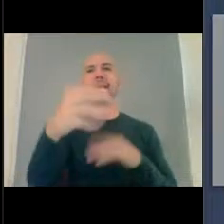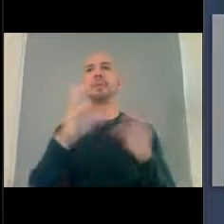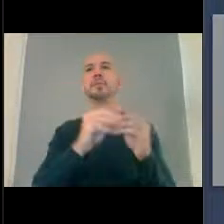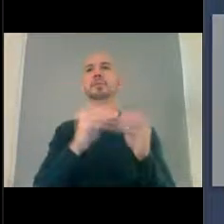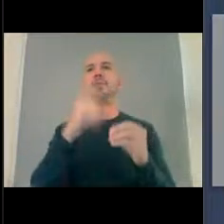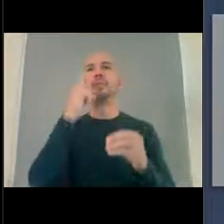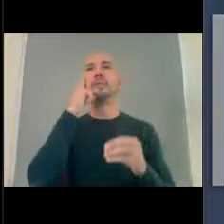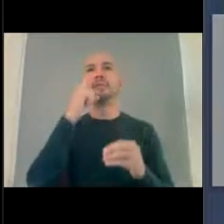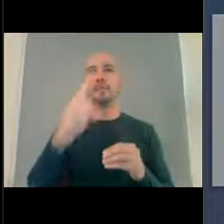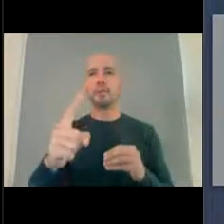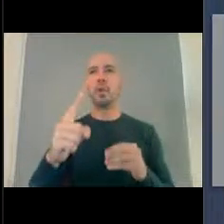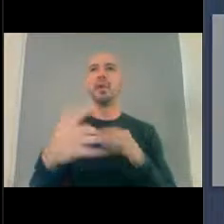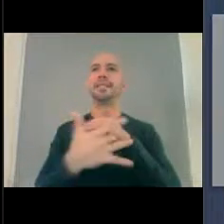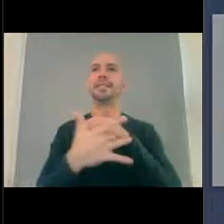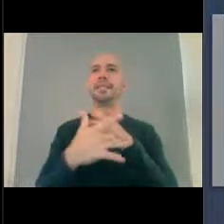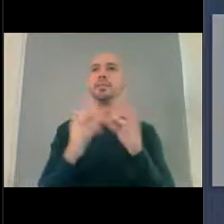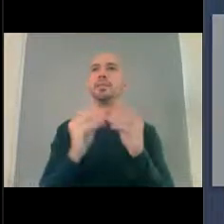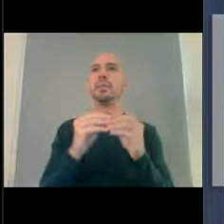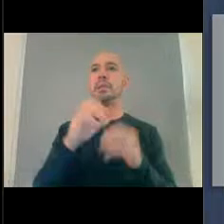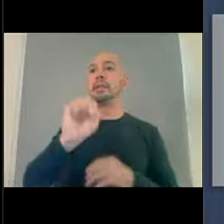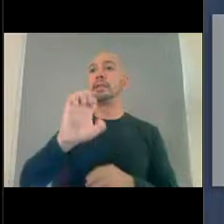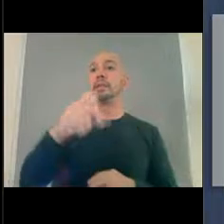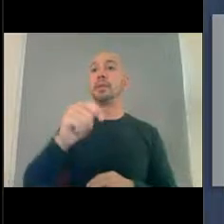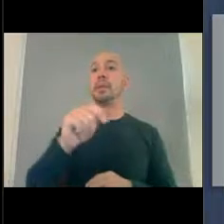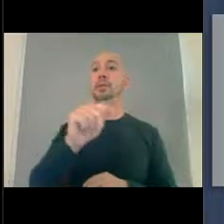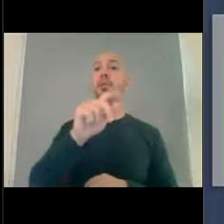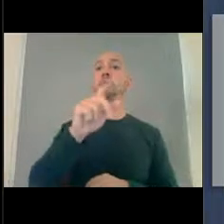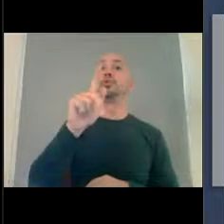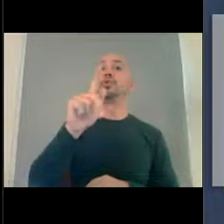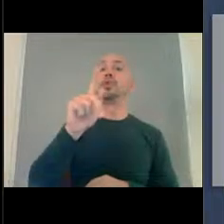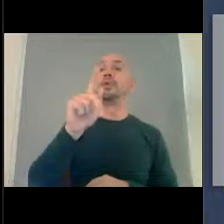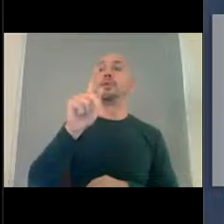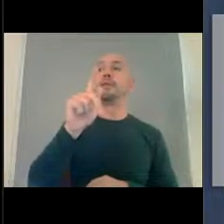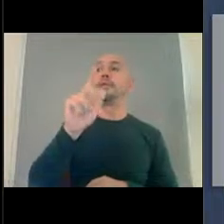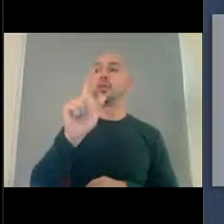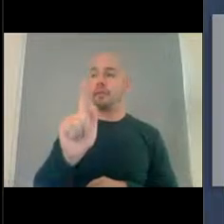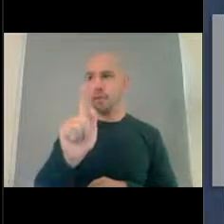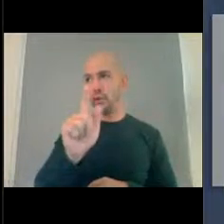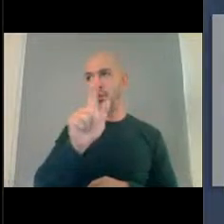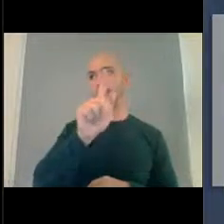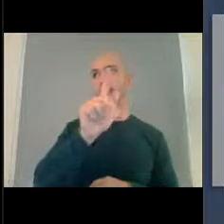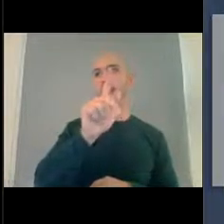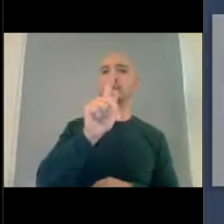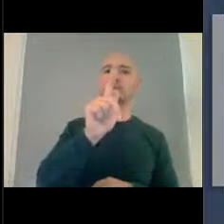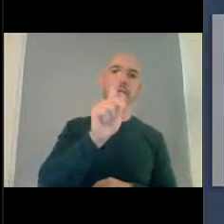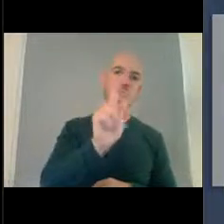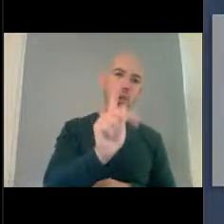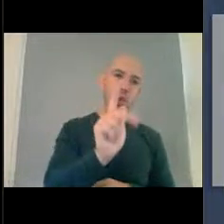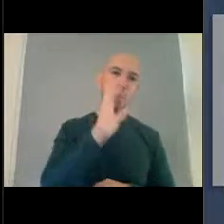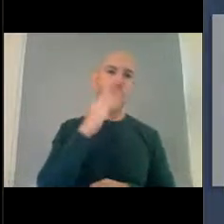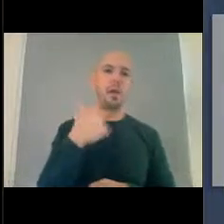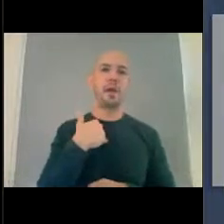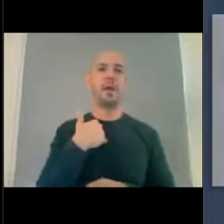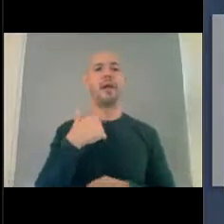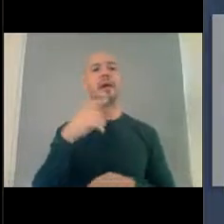committee on september 21st and 22nd we'll be having a town hall in the lake tahoe area